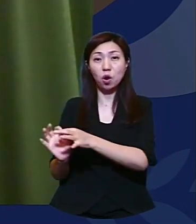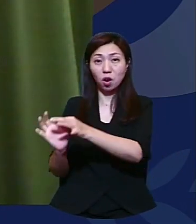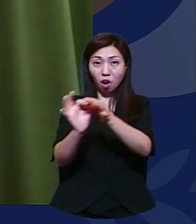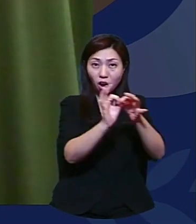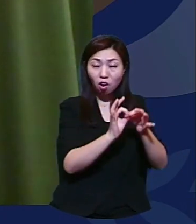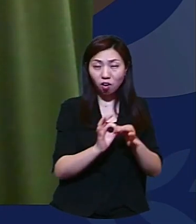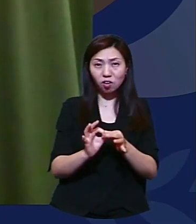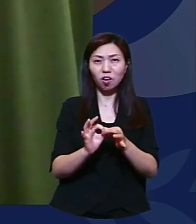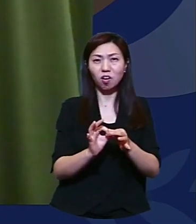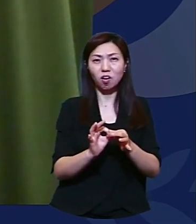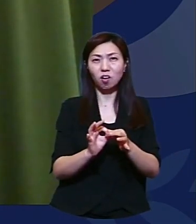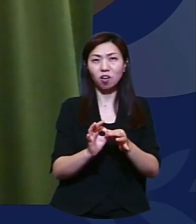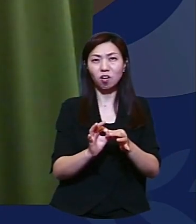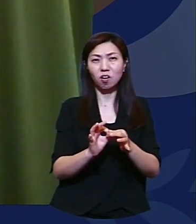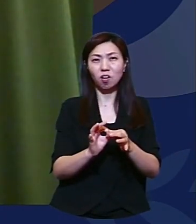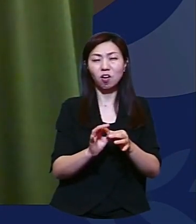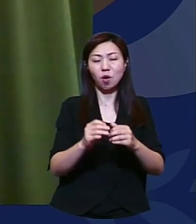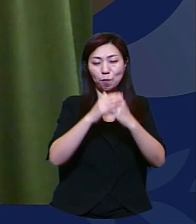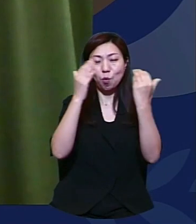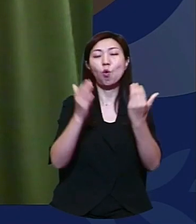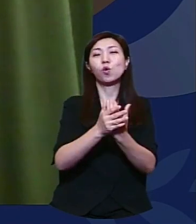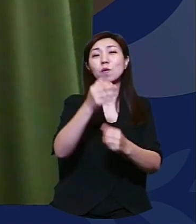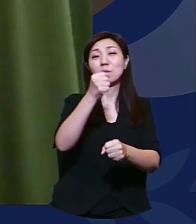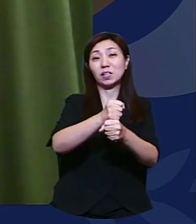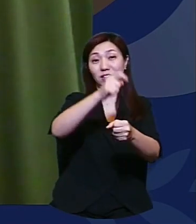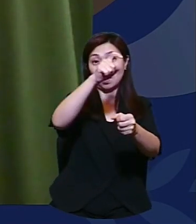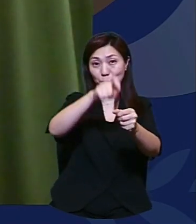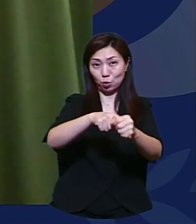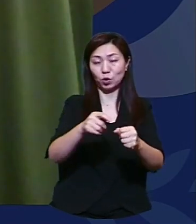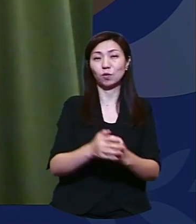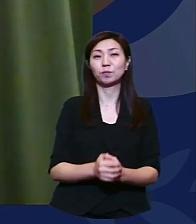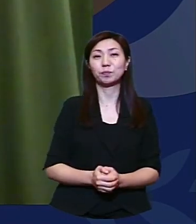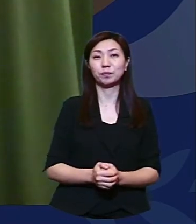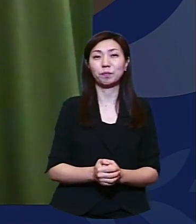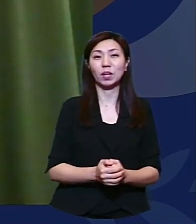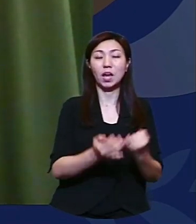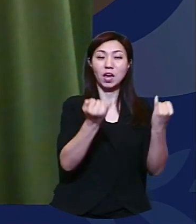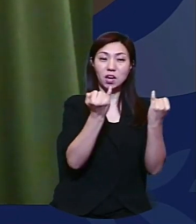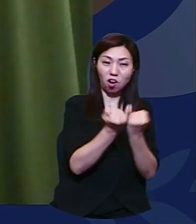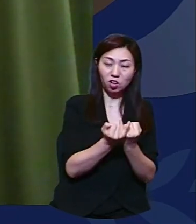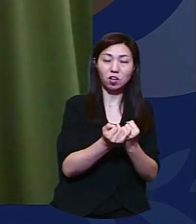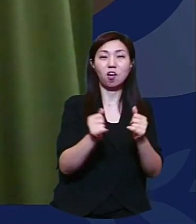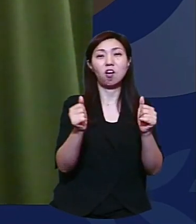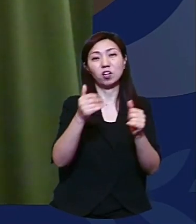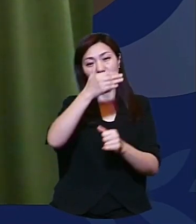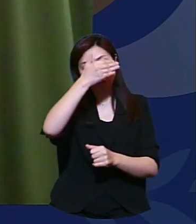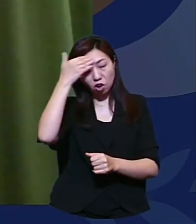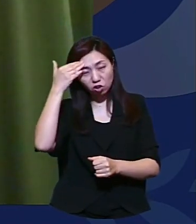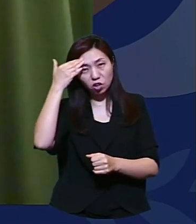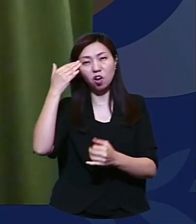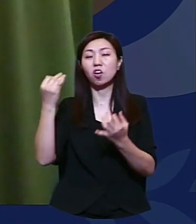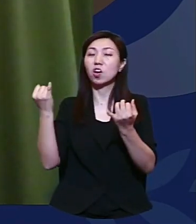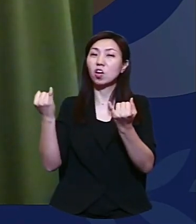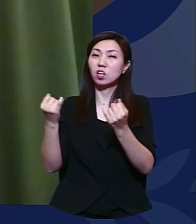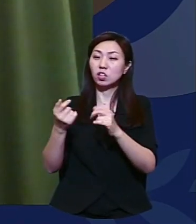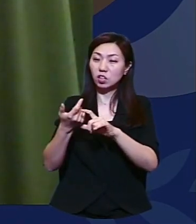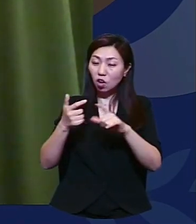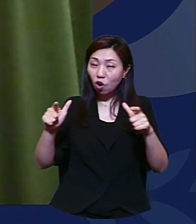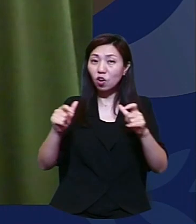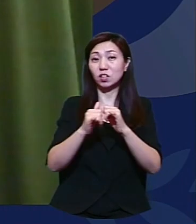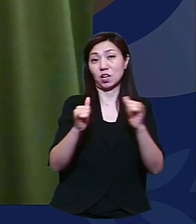incredibly talented female digital ambassadors, youth mapper ambassadors, and other youth who are